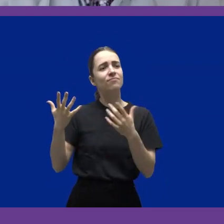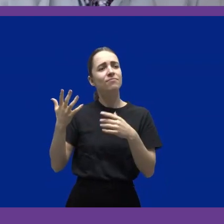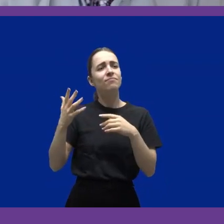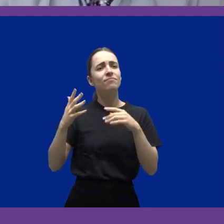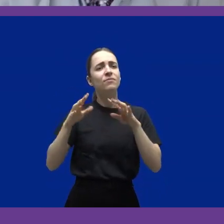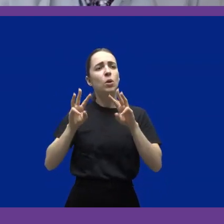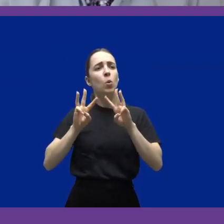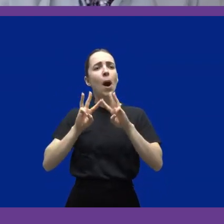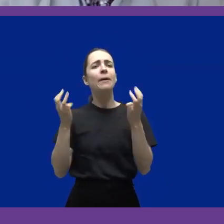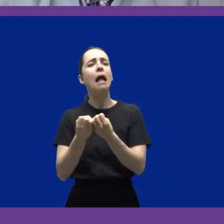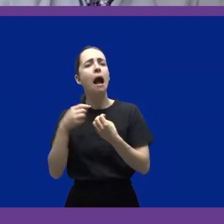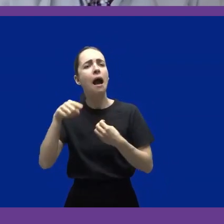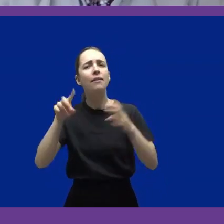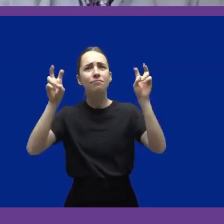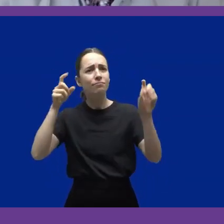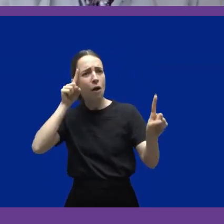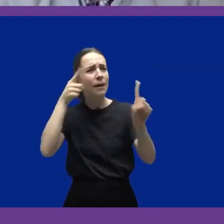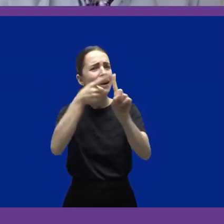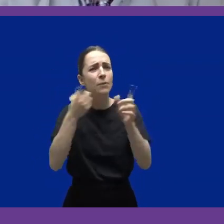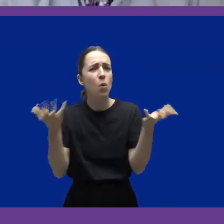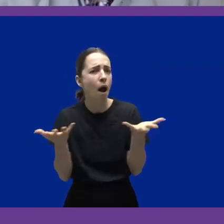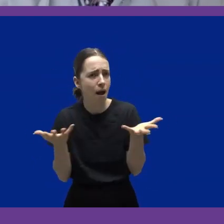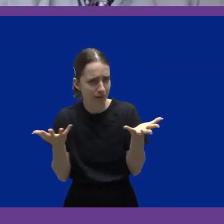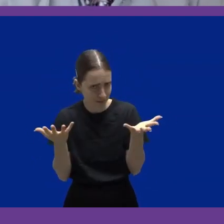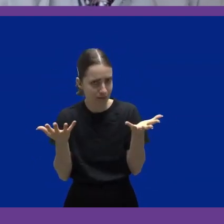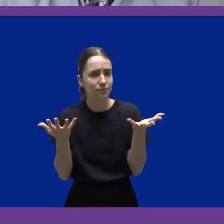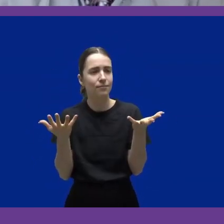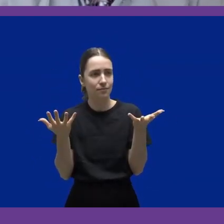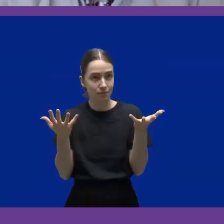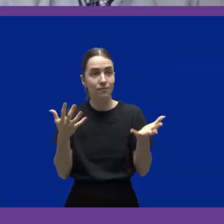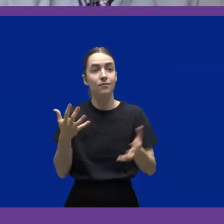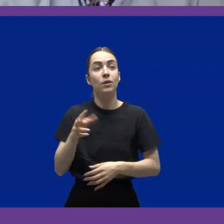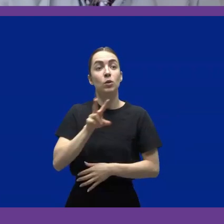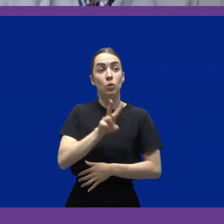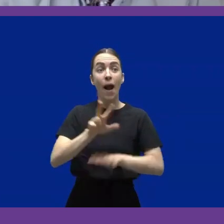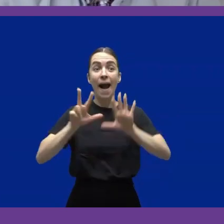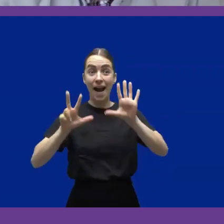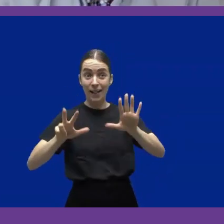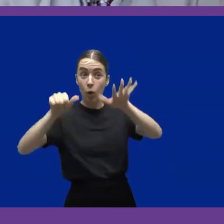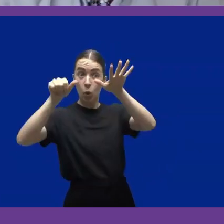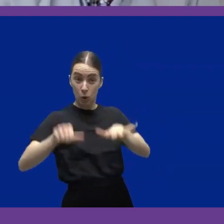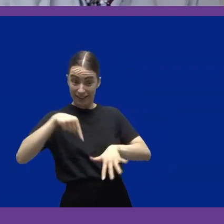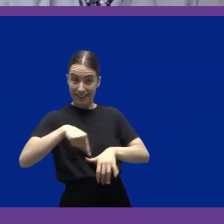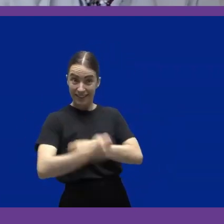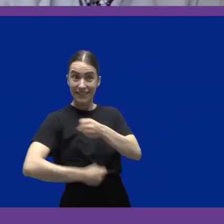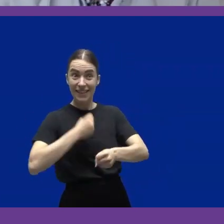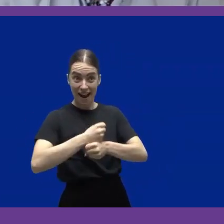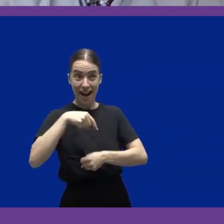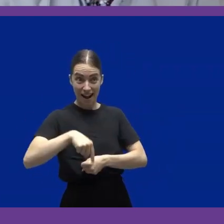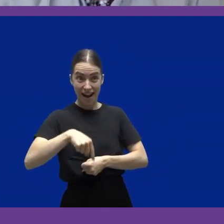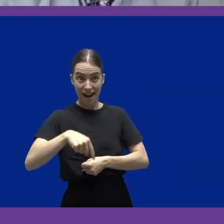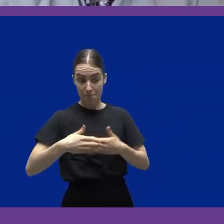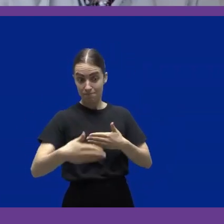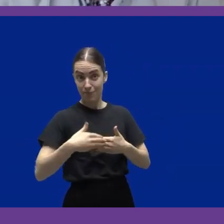of this year, so in a couple of weeks, all the services and products covered by the European Accessibility